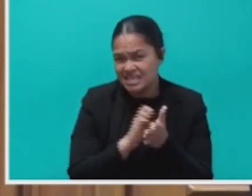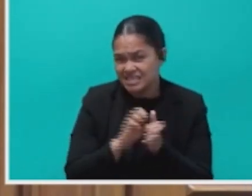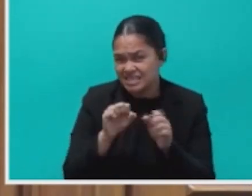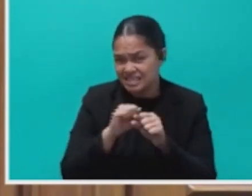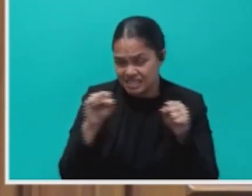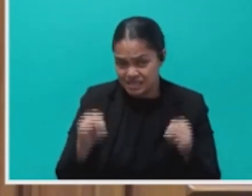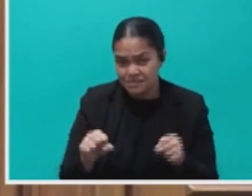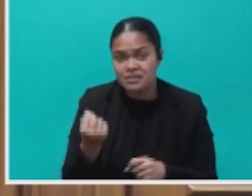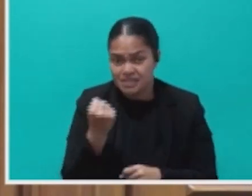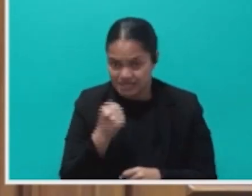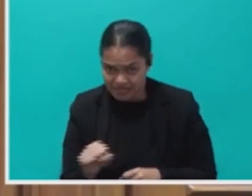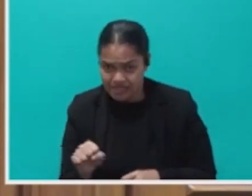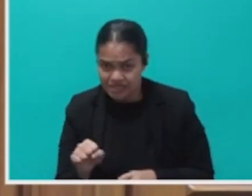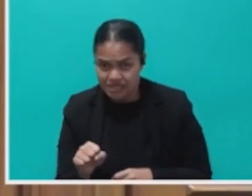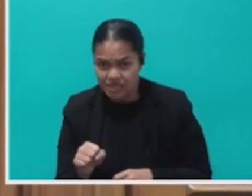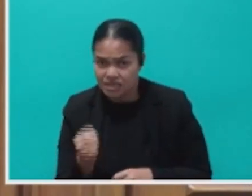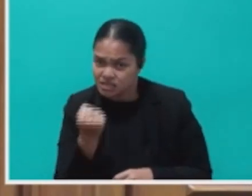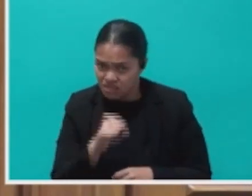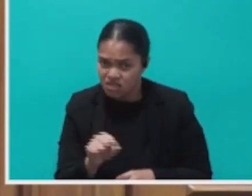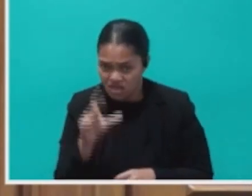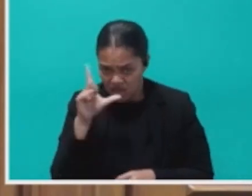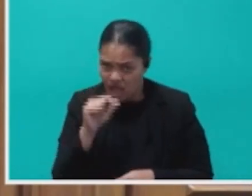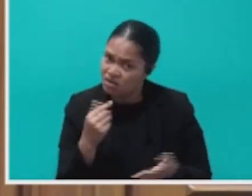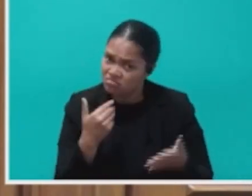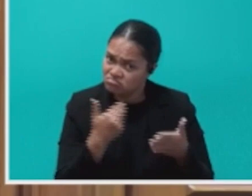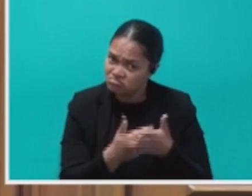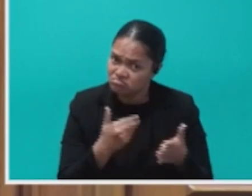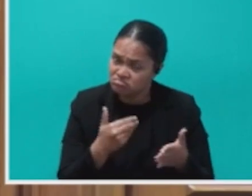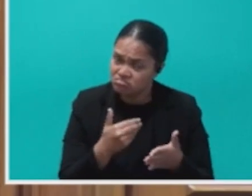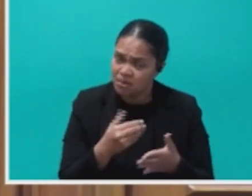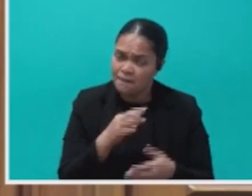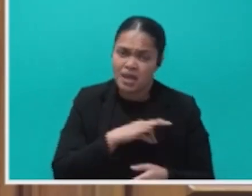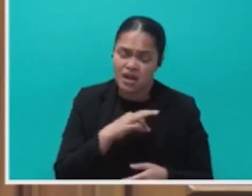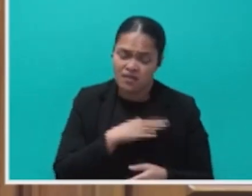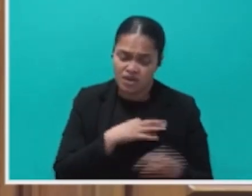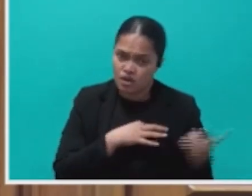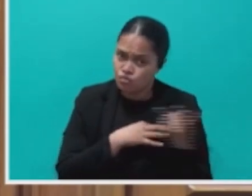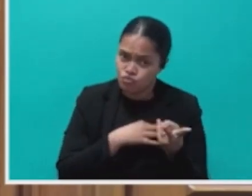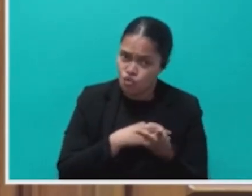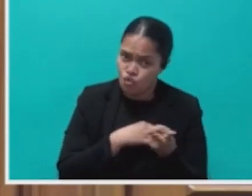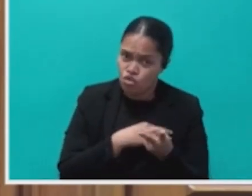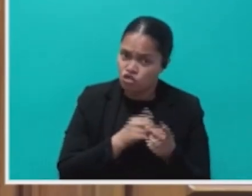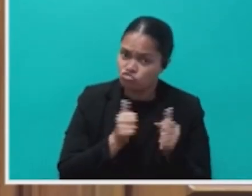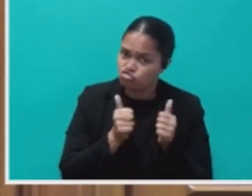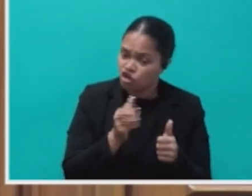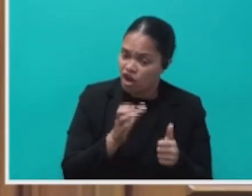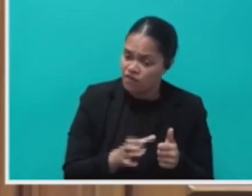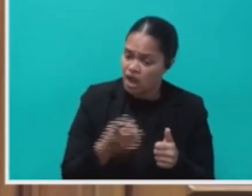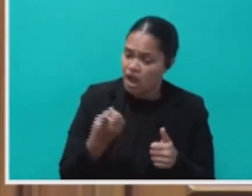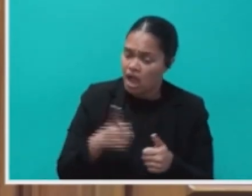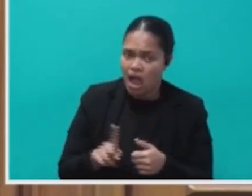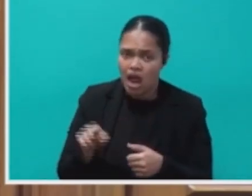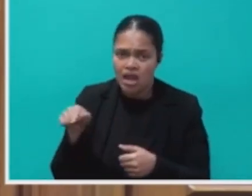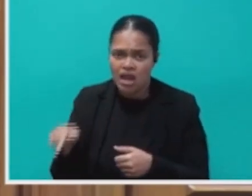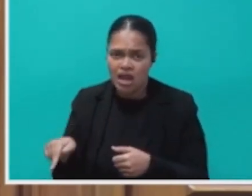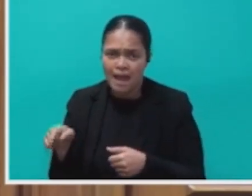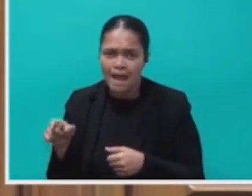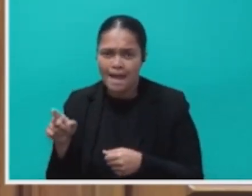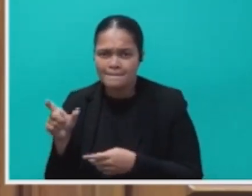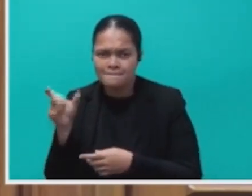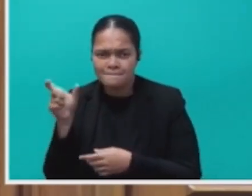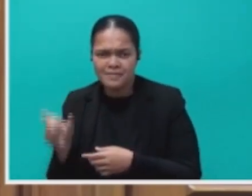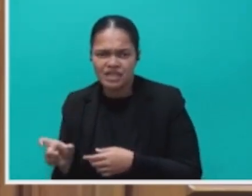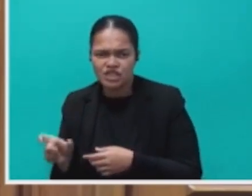they still can be tampered to benefit both the drivers and passengers illegally. With the